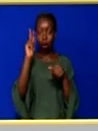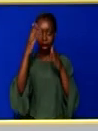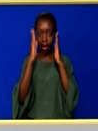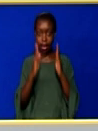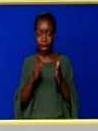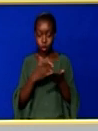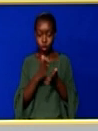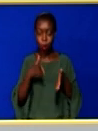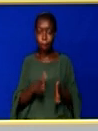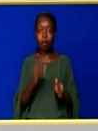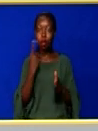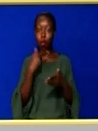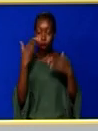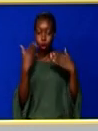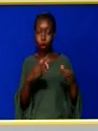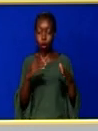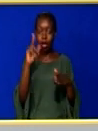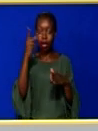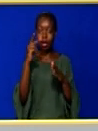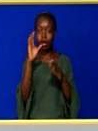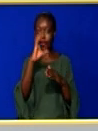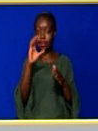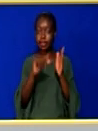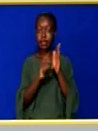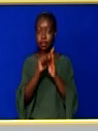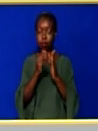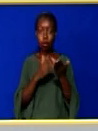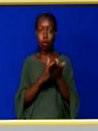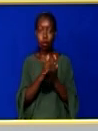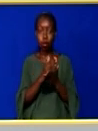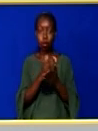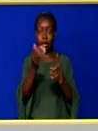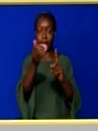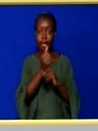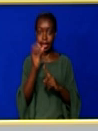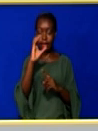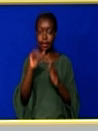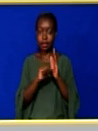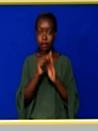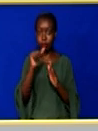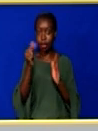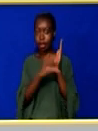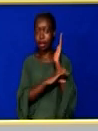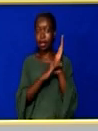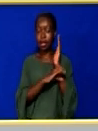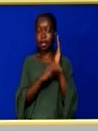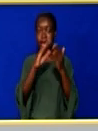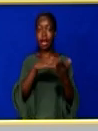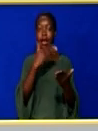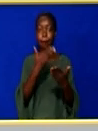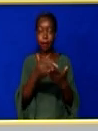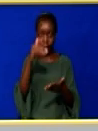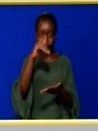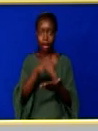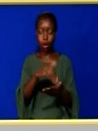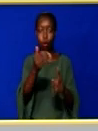who lost the Kenyan citizenship by acquiring citizenship of another country, reapplies to